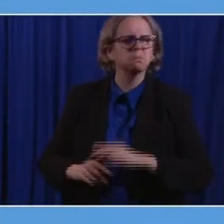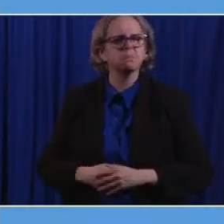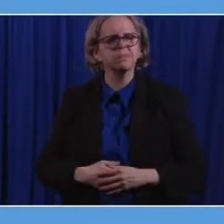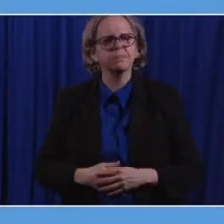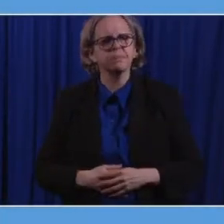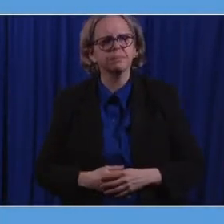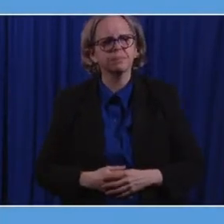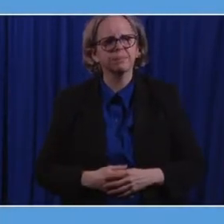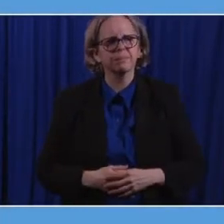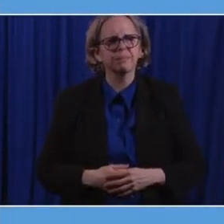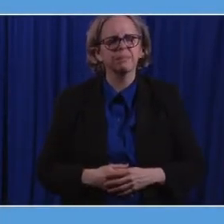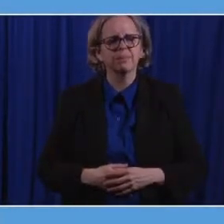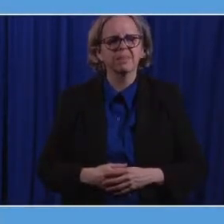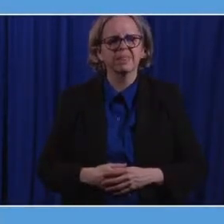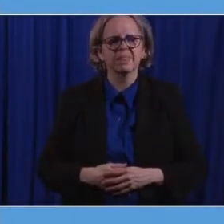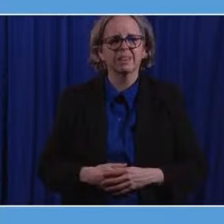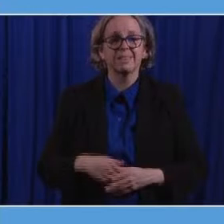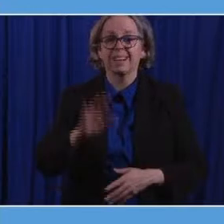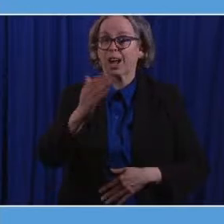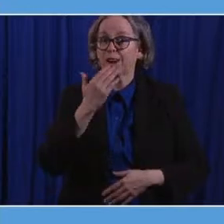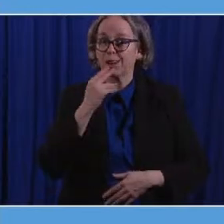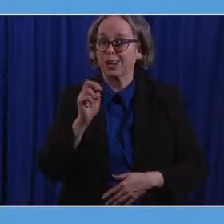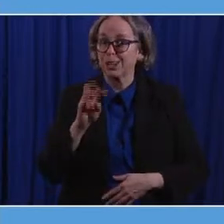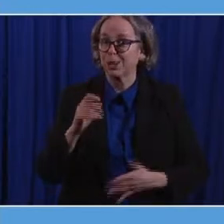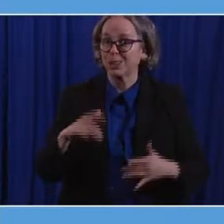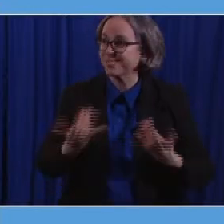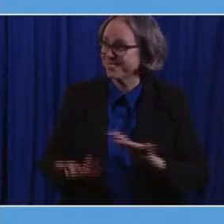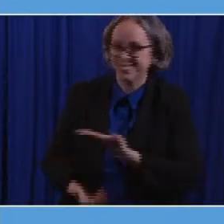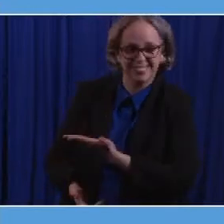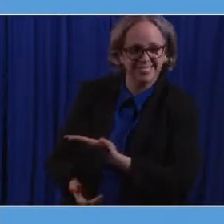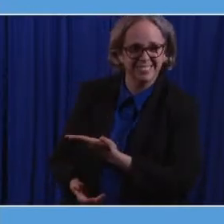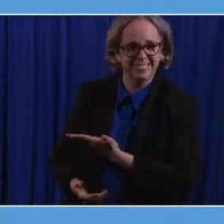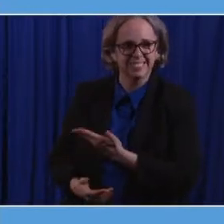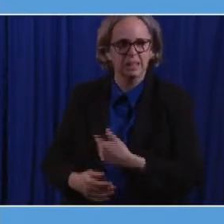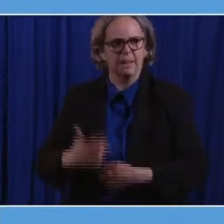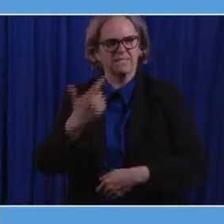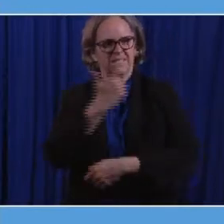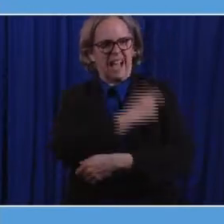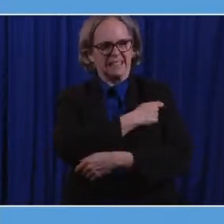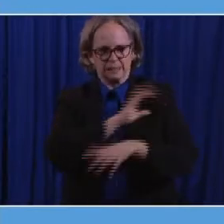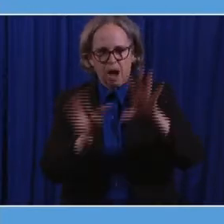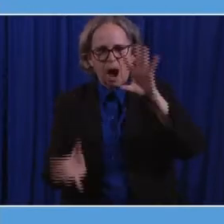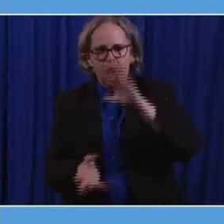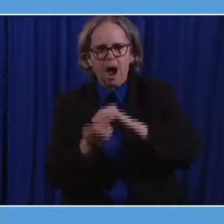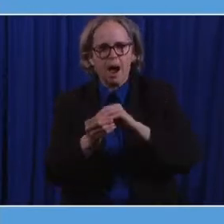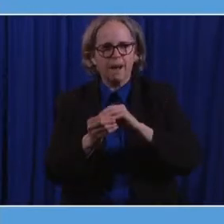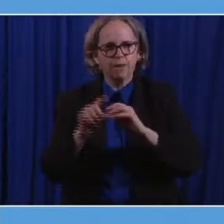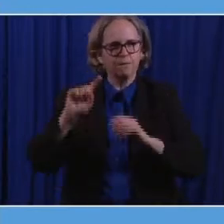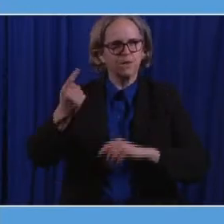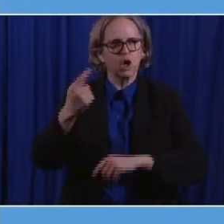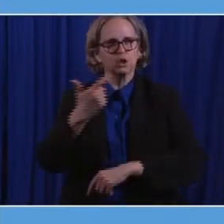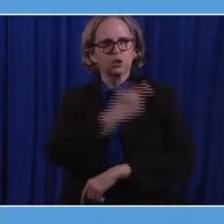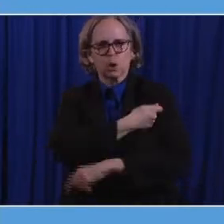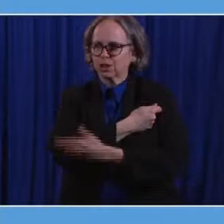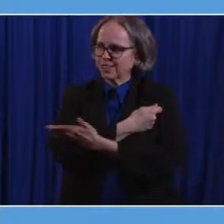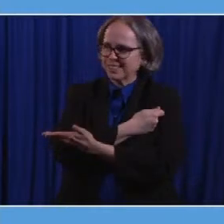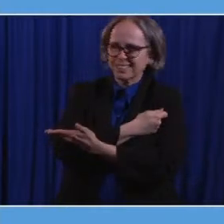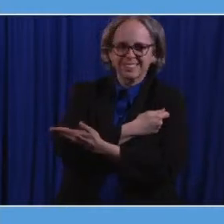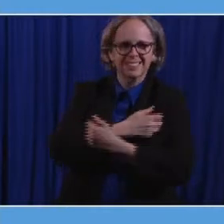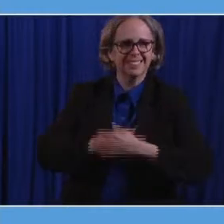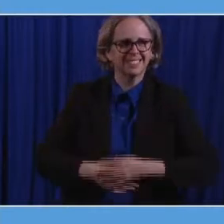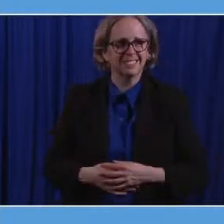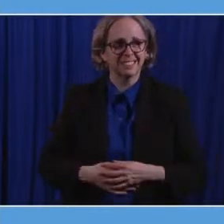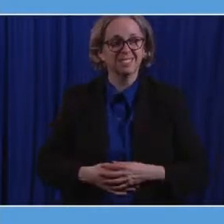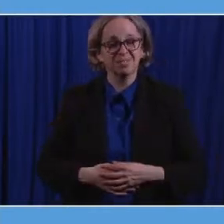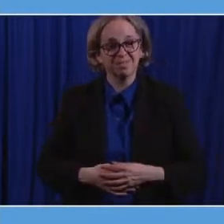Now, this is the good news. This is the number of vaccines that have been given. And as you can see, and I'm